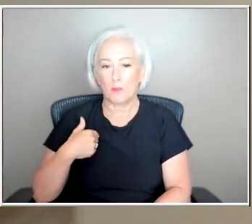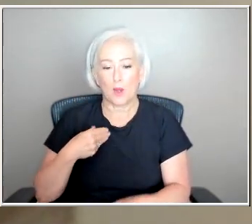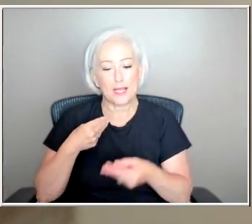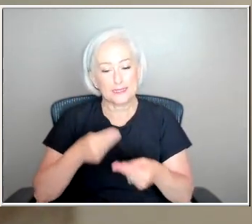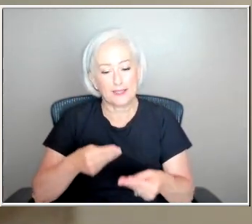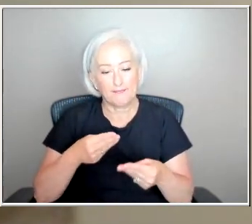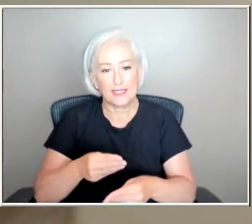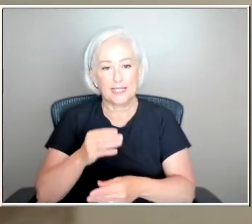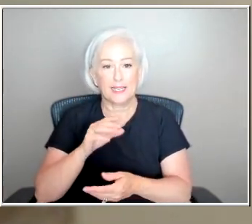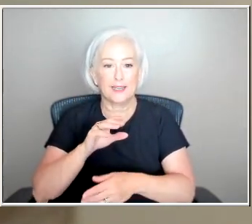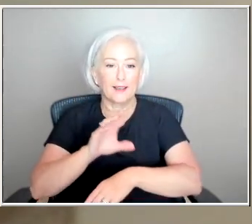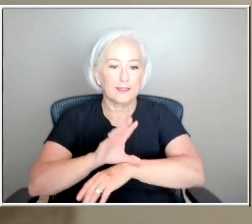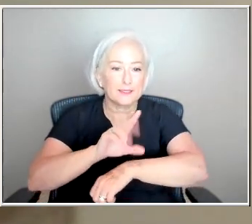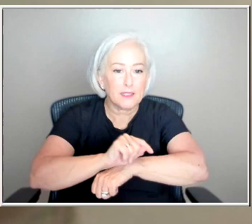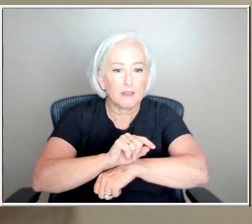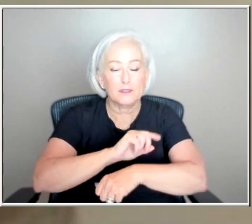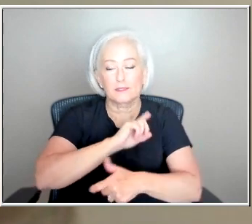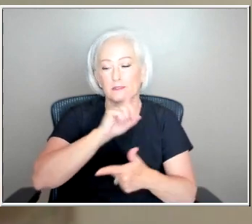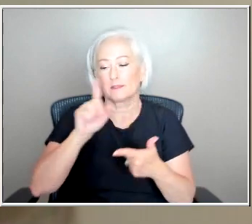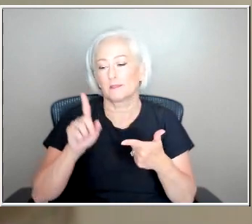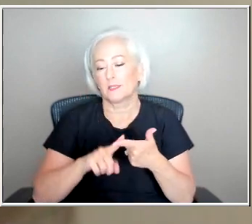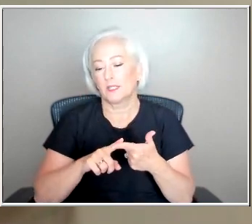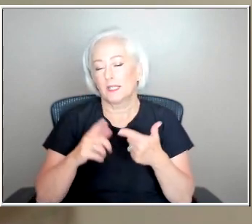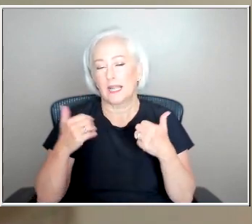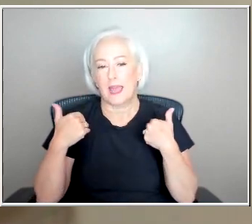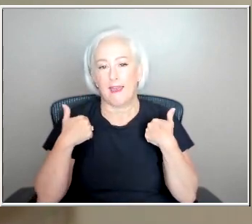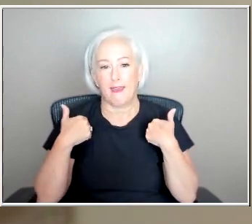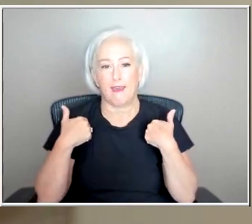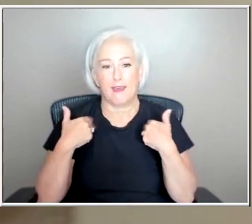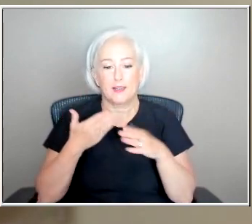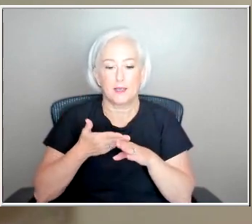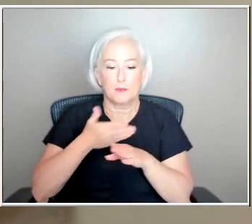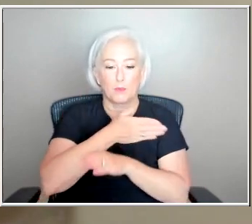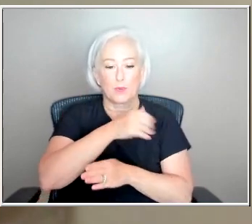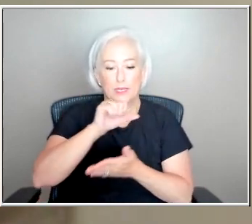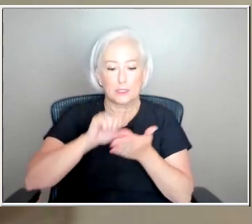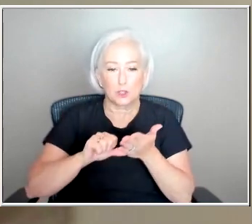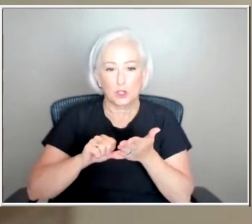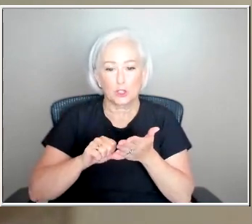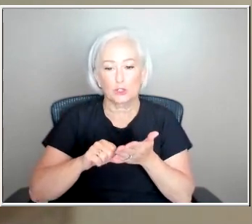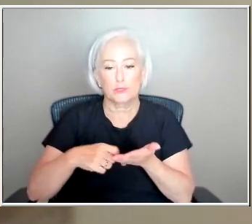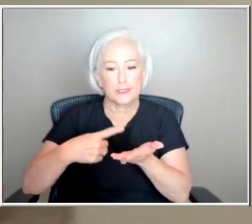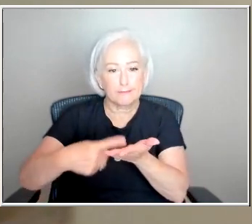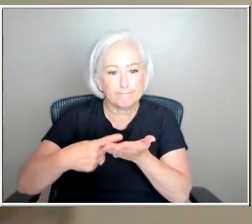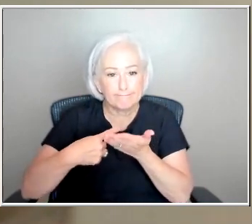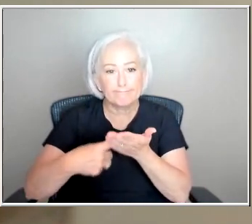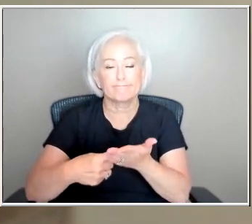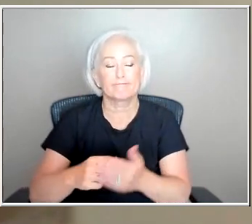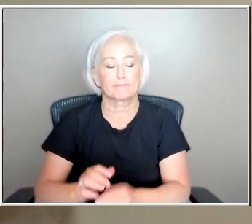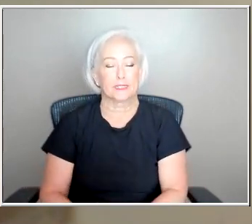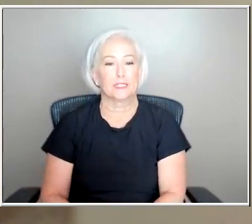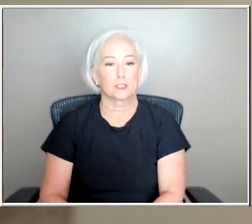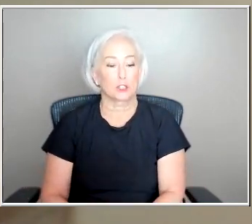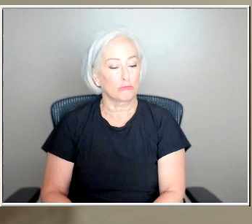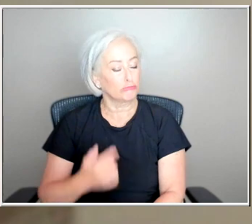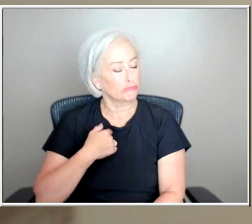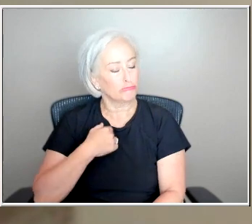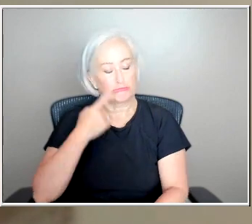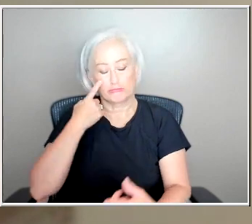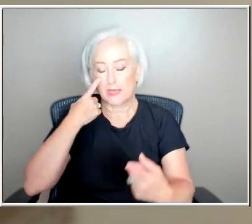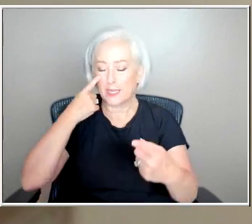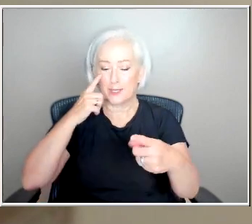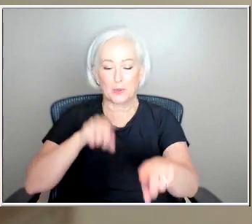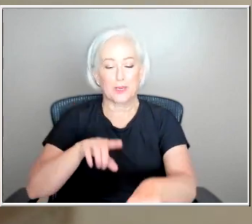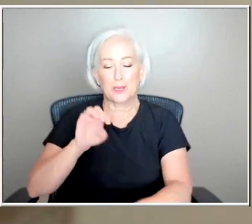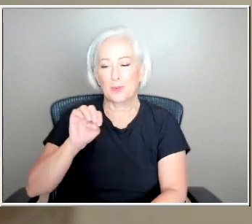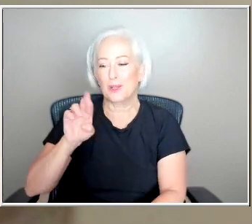had, you know, talking through pre-surgery. We've had so many different things. And so I definitely agree with Rachel and Emily,